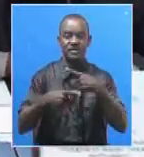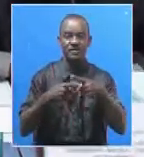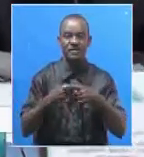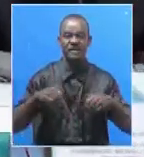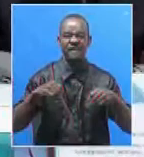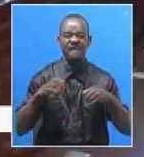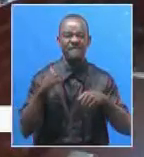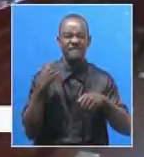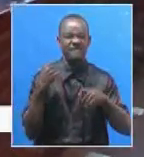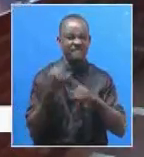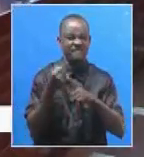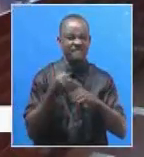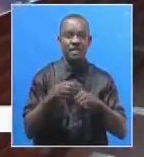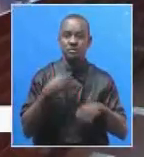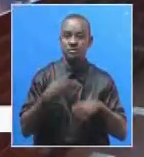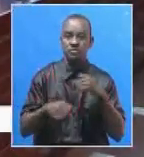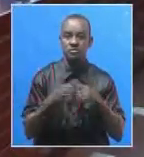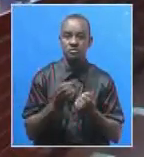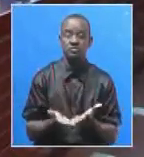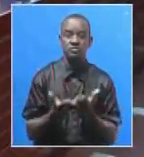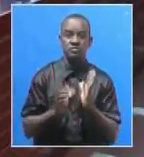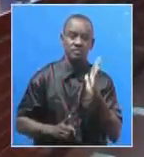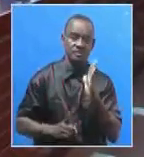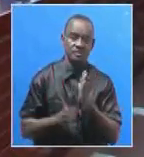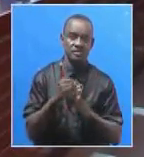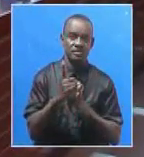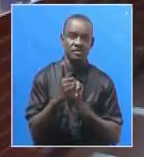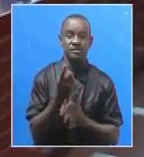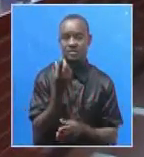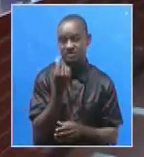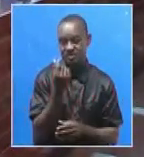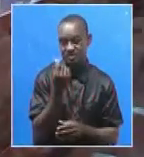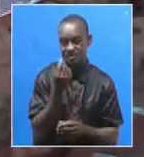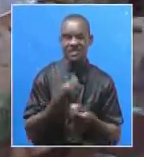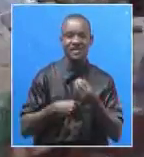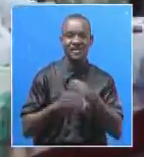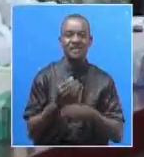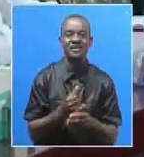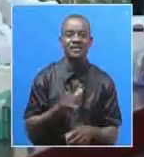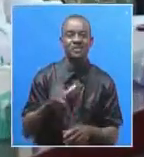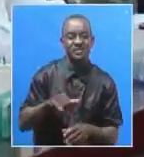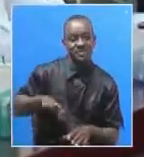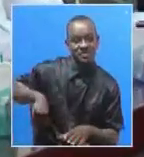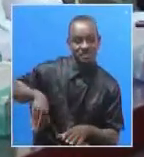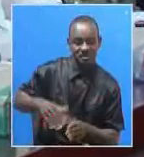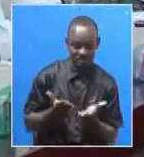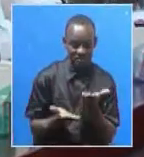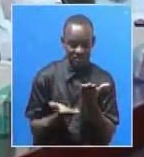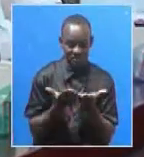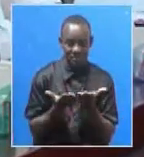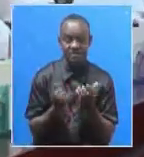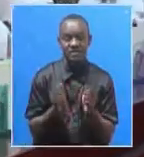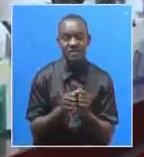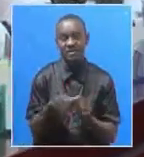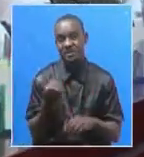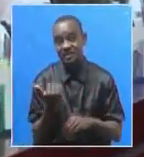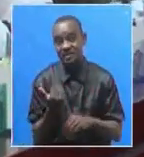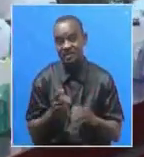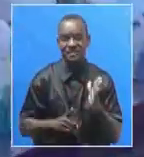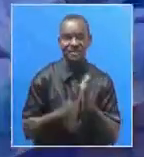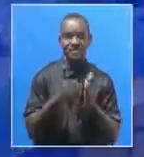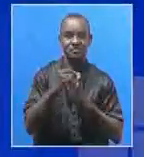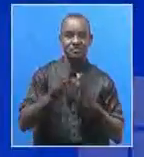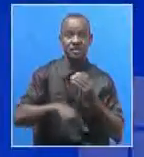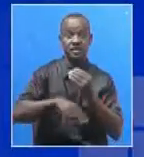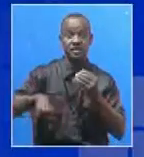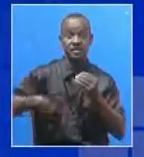problems faced and help develop the country's financial market, which is said to be lagging behind compared to other developing countries.